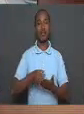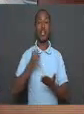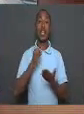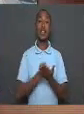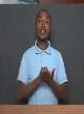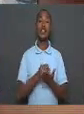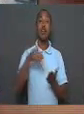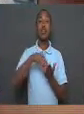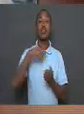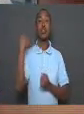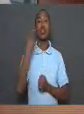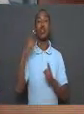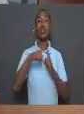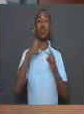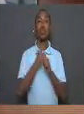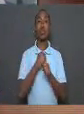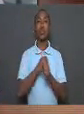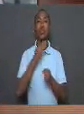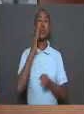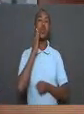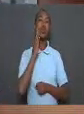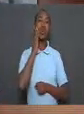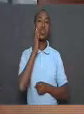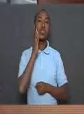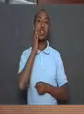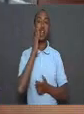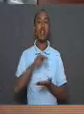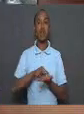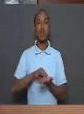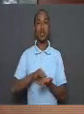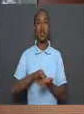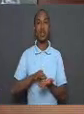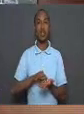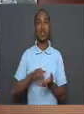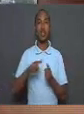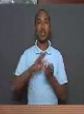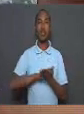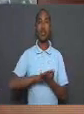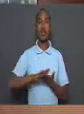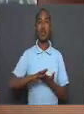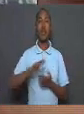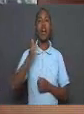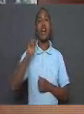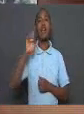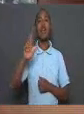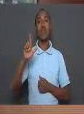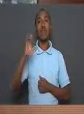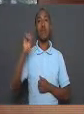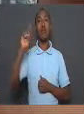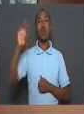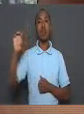also used to produce cosmetics and pharmaceuticals, to purify aluminium